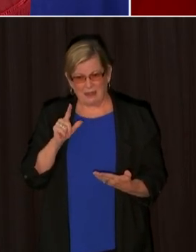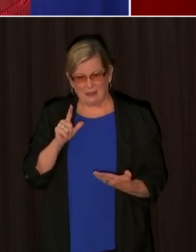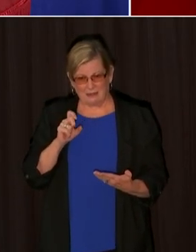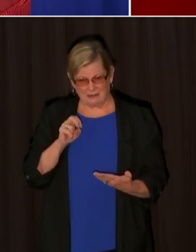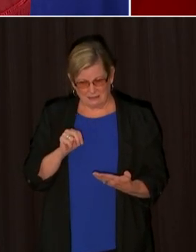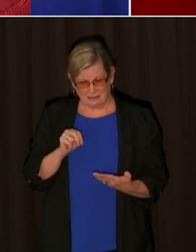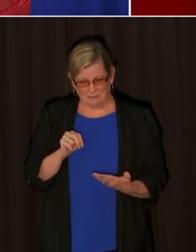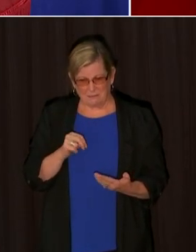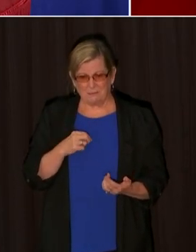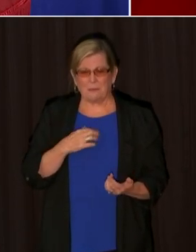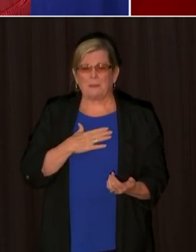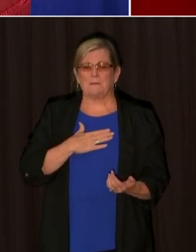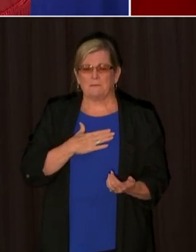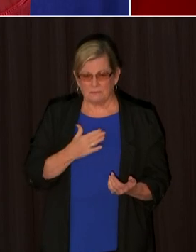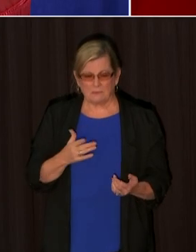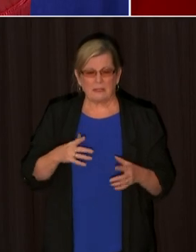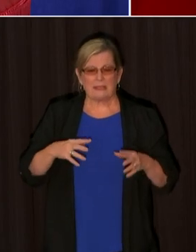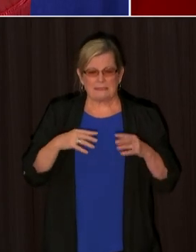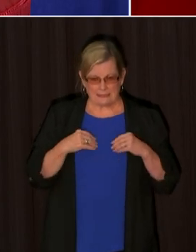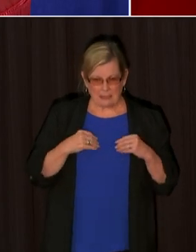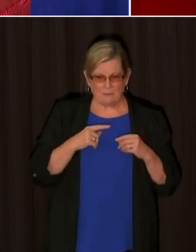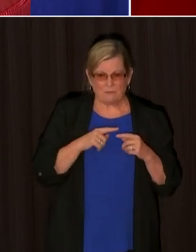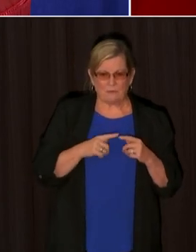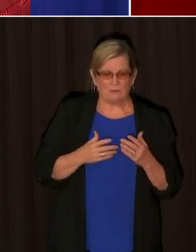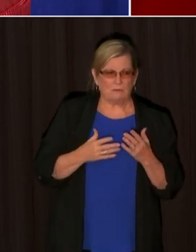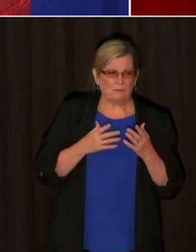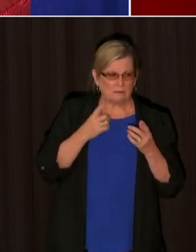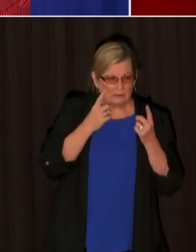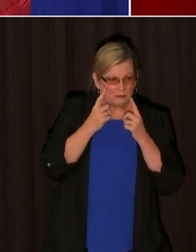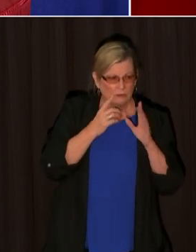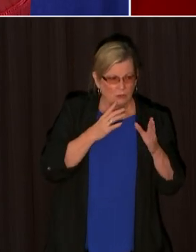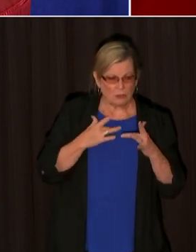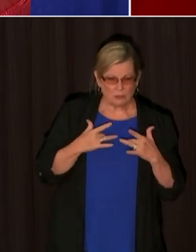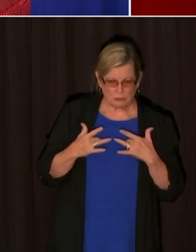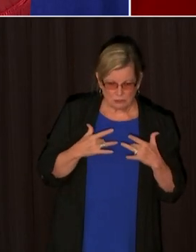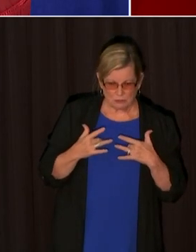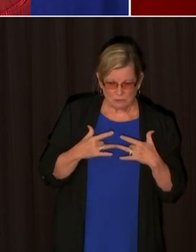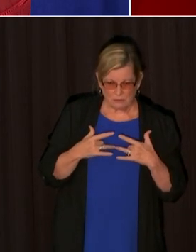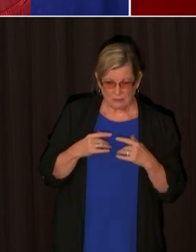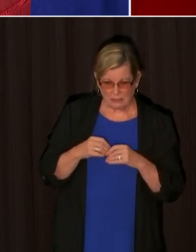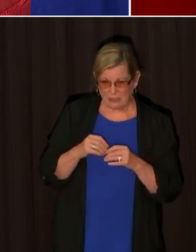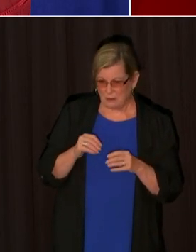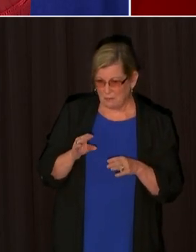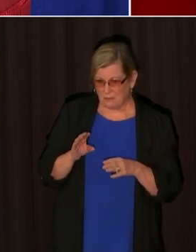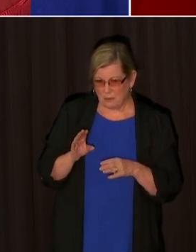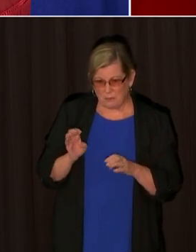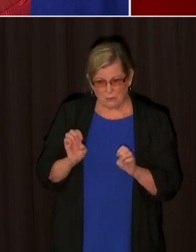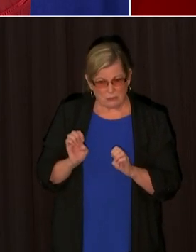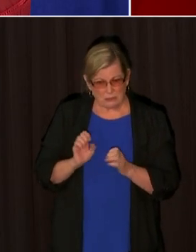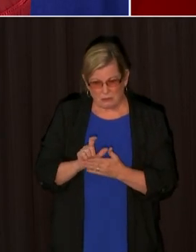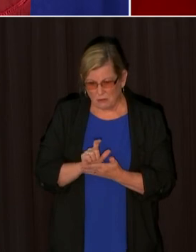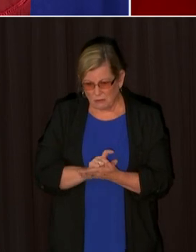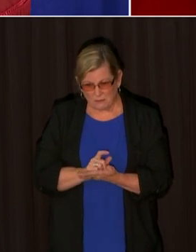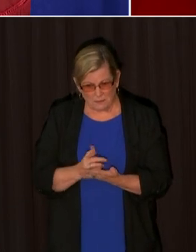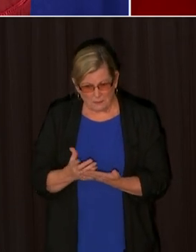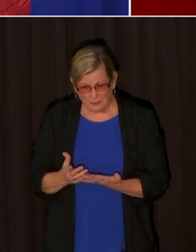of your concerns with that emergency legislation. So I guess the question to you now is, will you sign it, and when